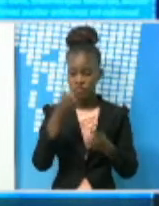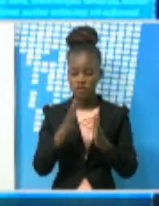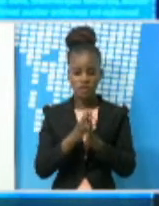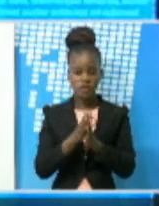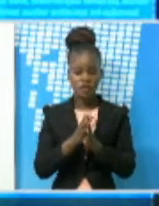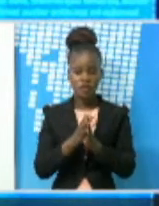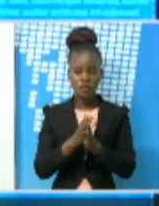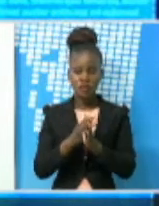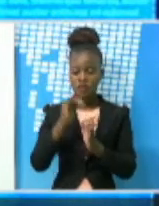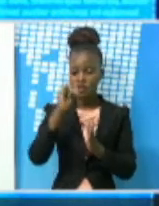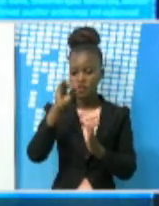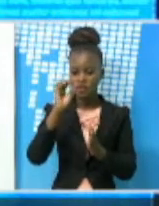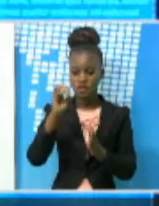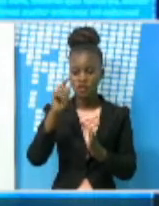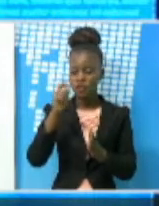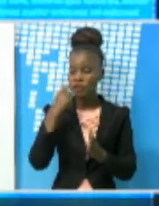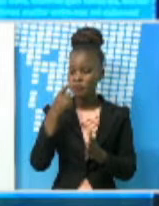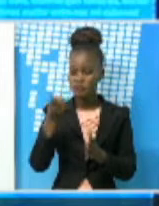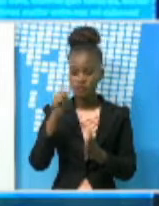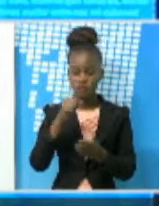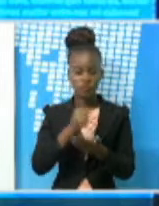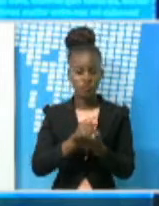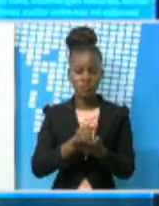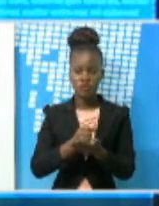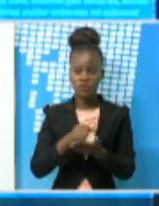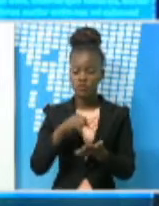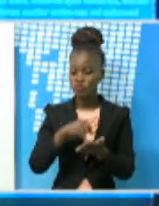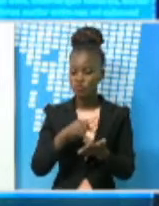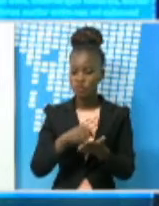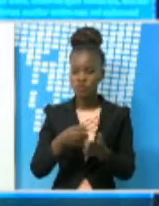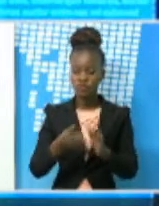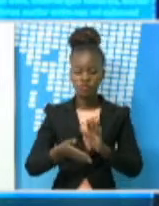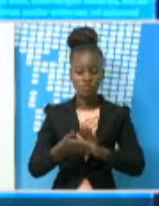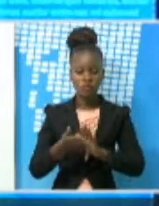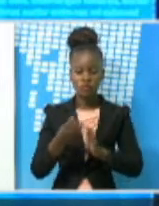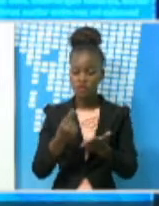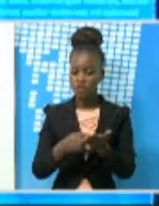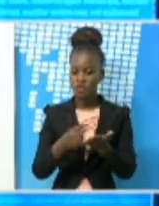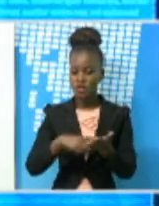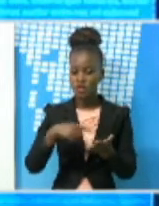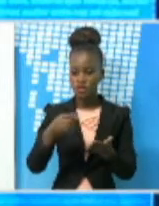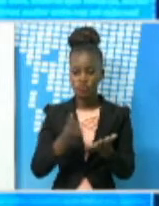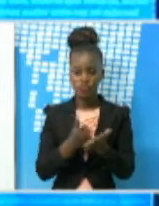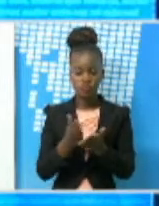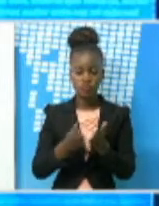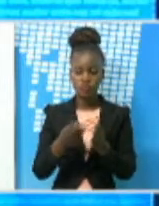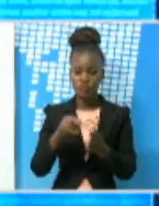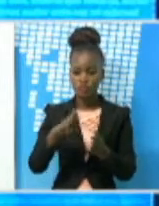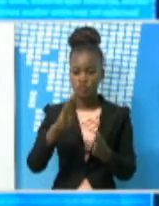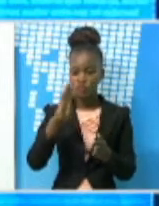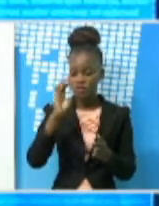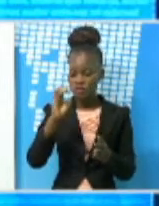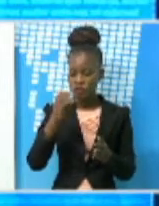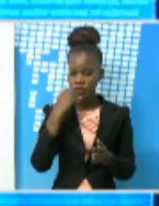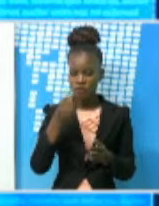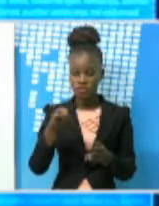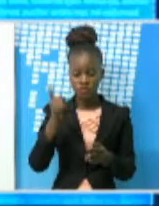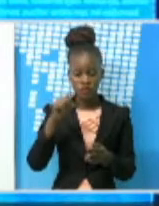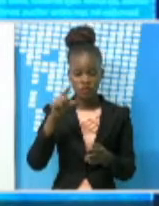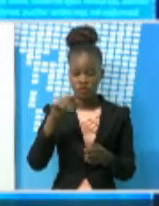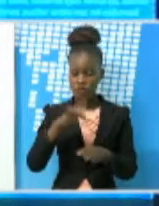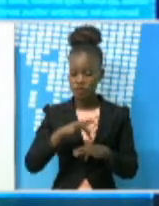ICT community has tasked the government with paying the taxes for its firms, including the Uganda Broadcasting Services, UBC, Posta Uganda, and the